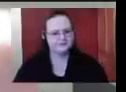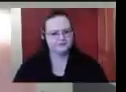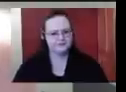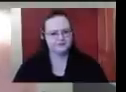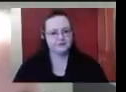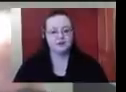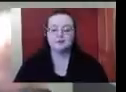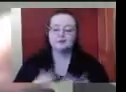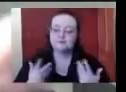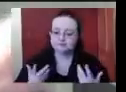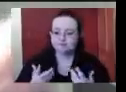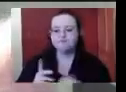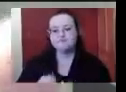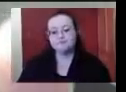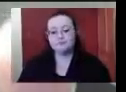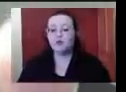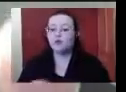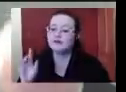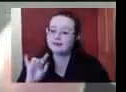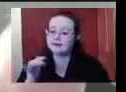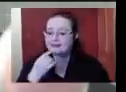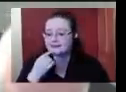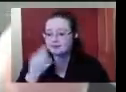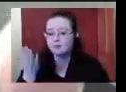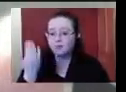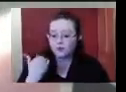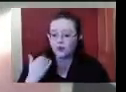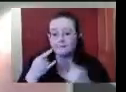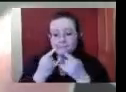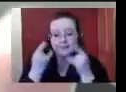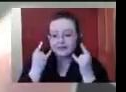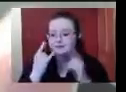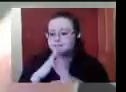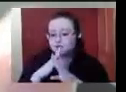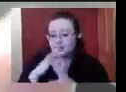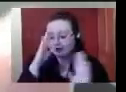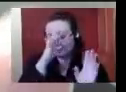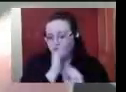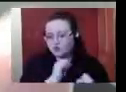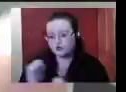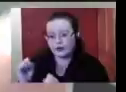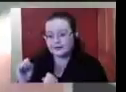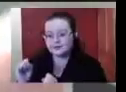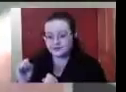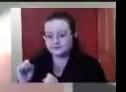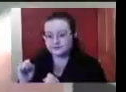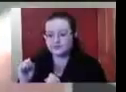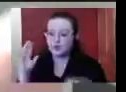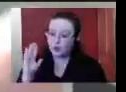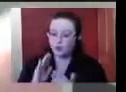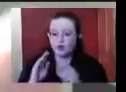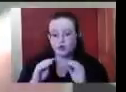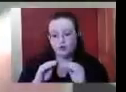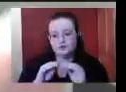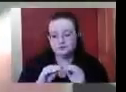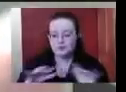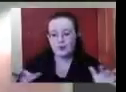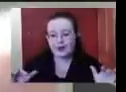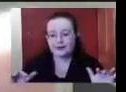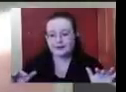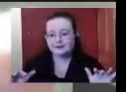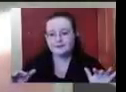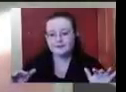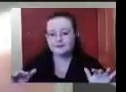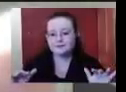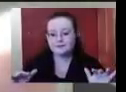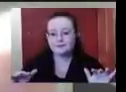So as I talked about earlier, masking is a protective strategy against COVID-19 in order to reduce the risk of spreading this